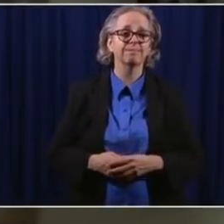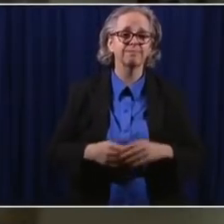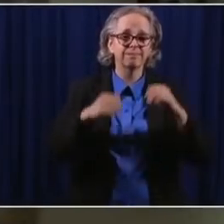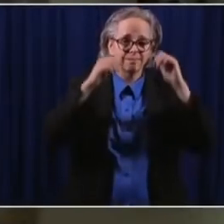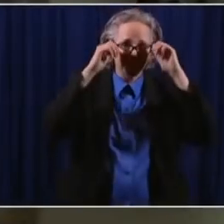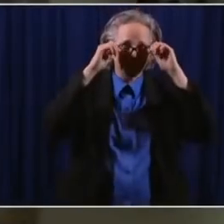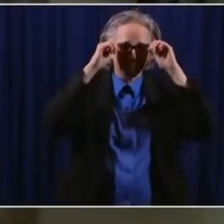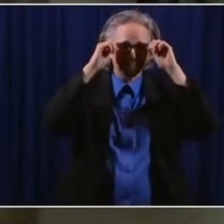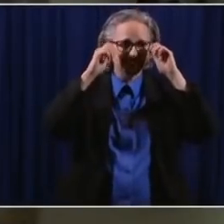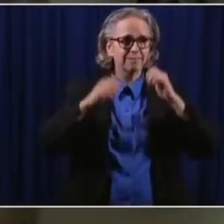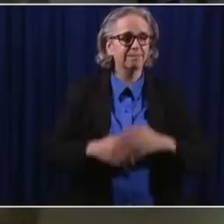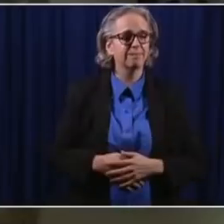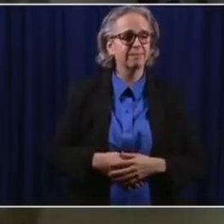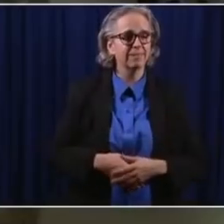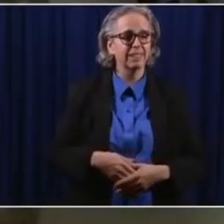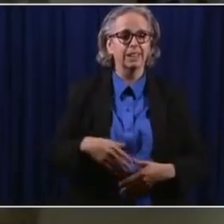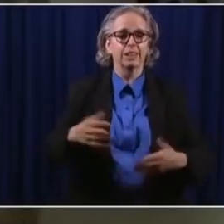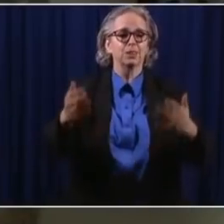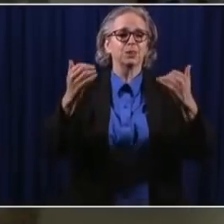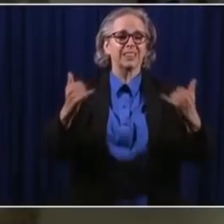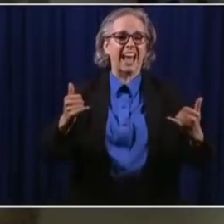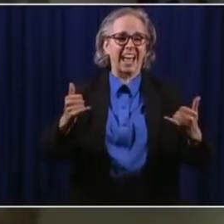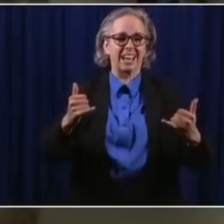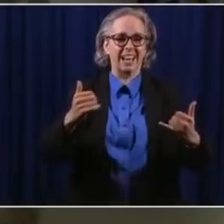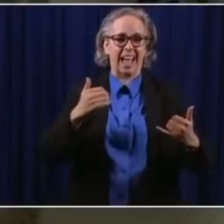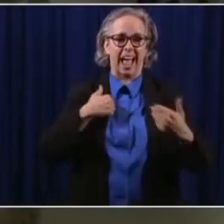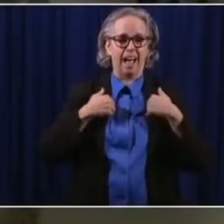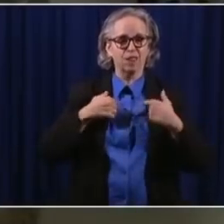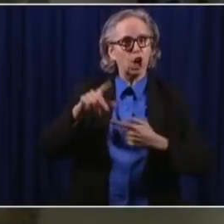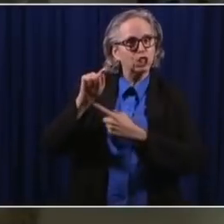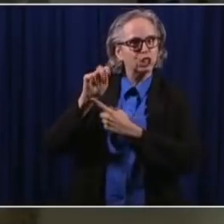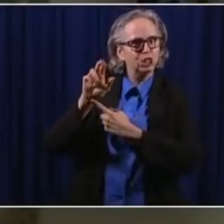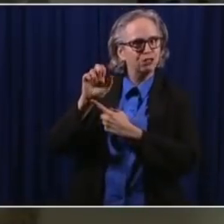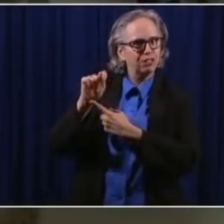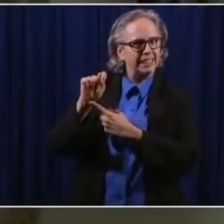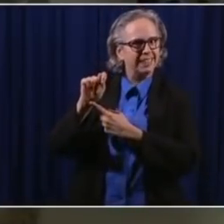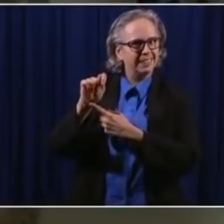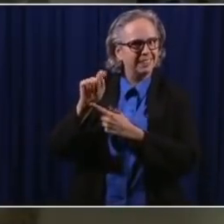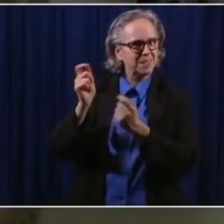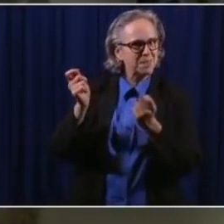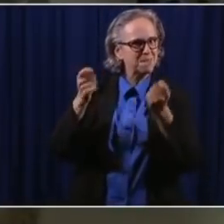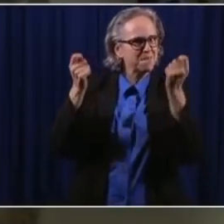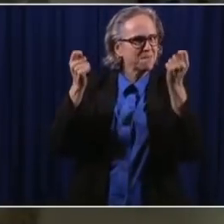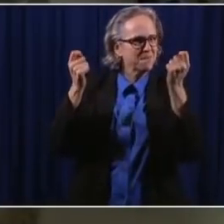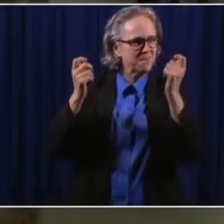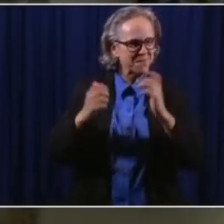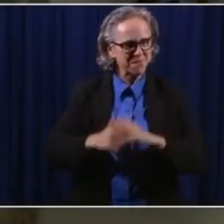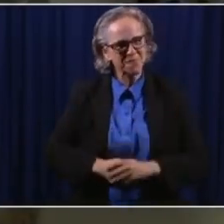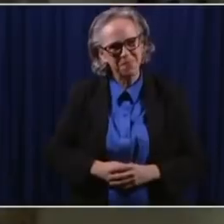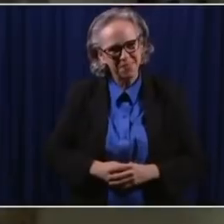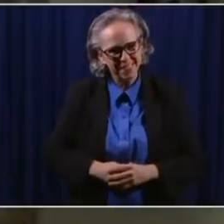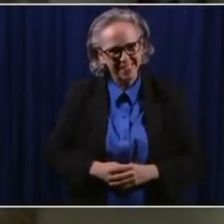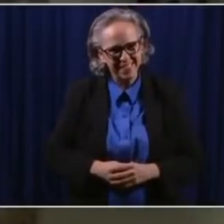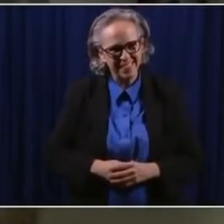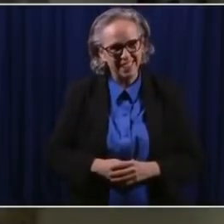We have kind of a treat today. The people who are really on the front line in regard to the coronavirus are health